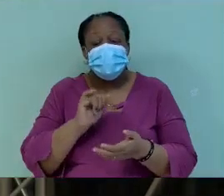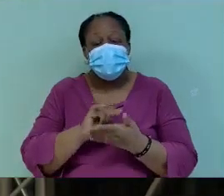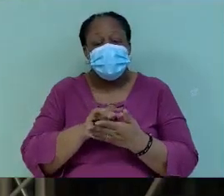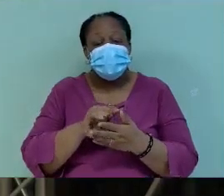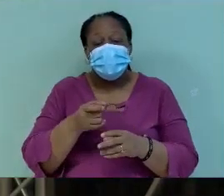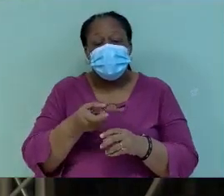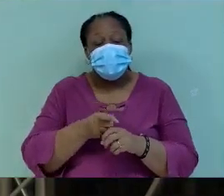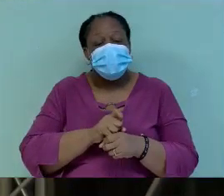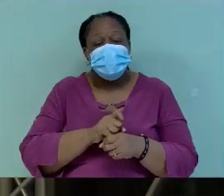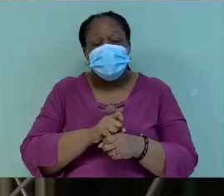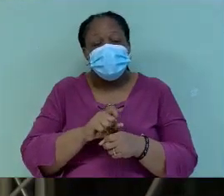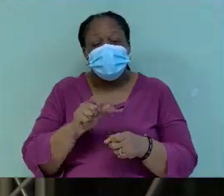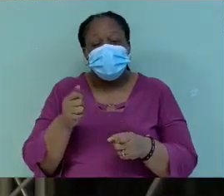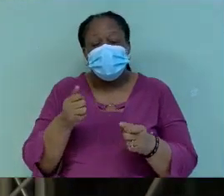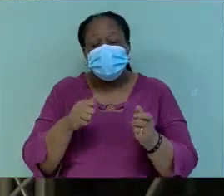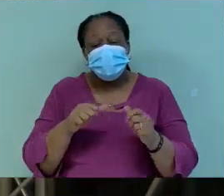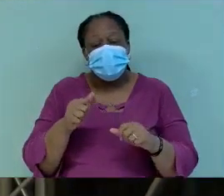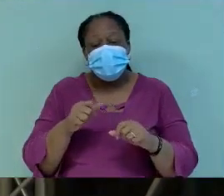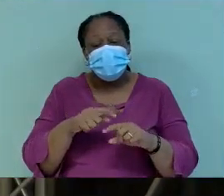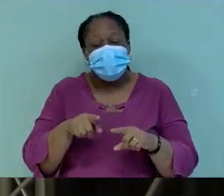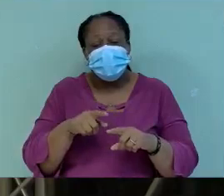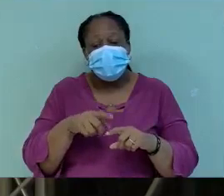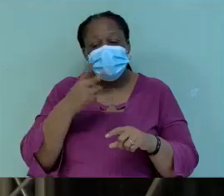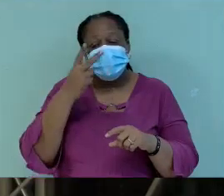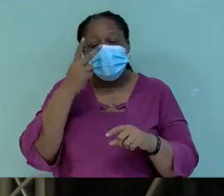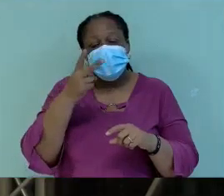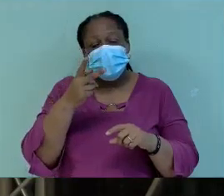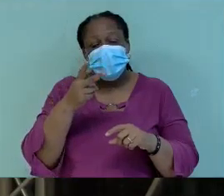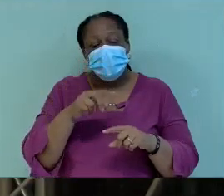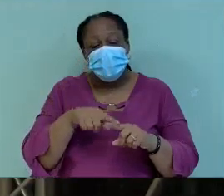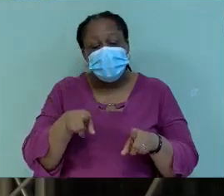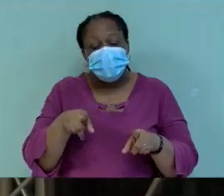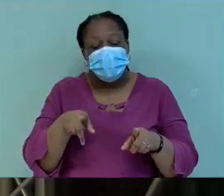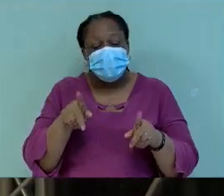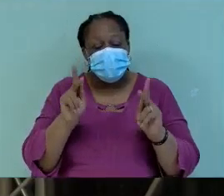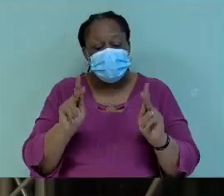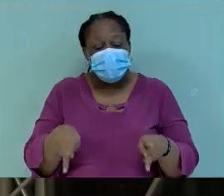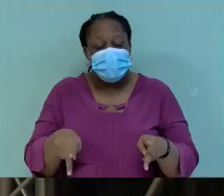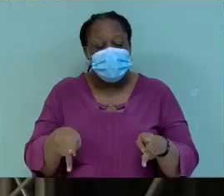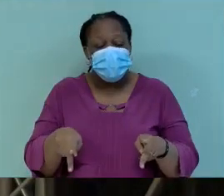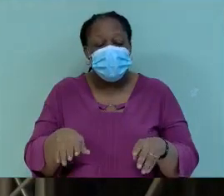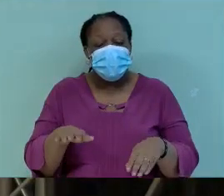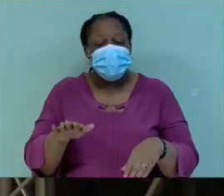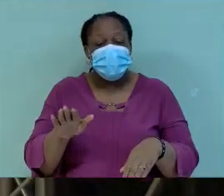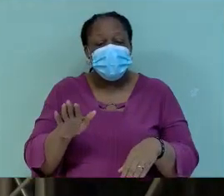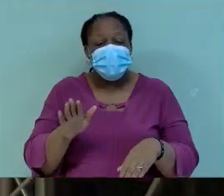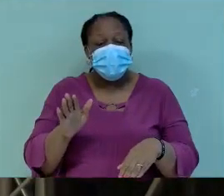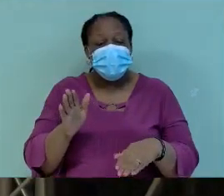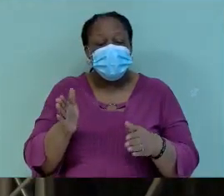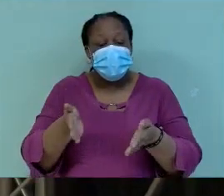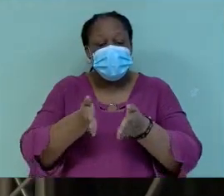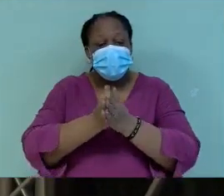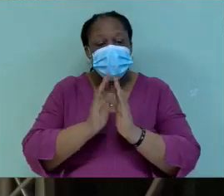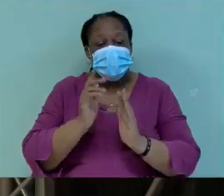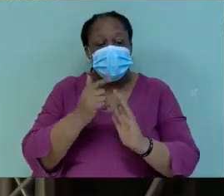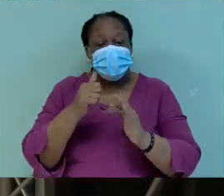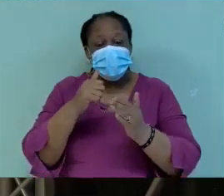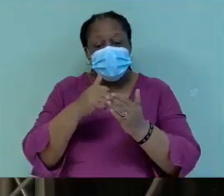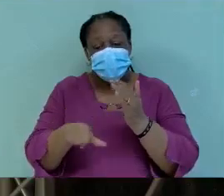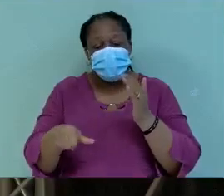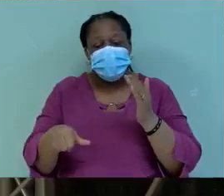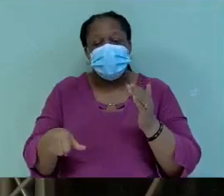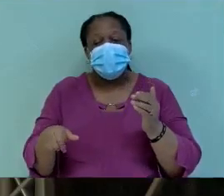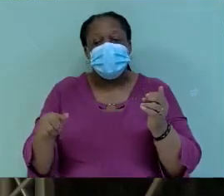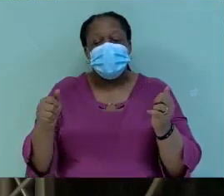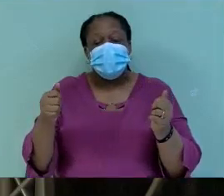one where 2 sets of persons were asked to pass a gas on a Petri dish, one without clothes and